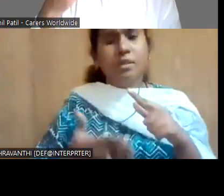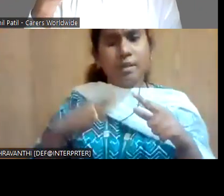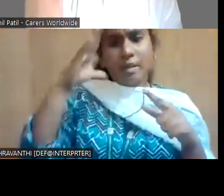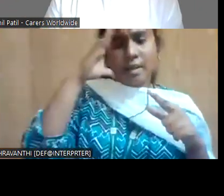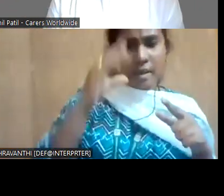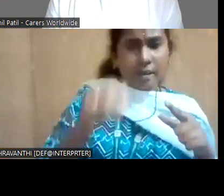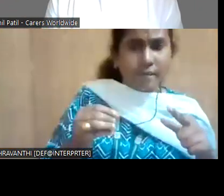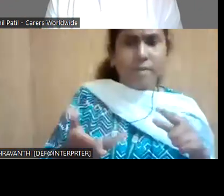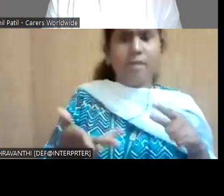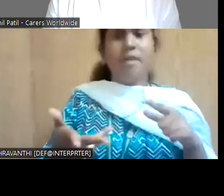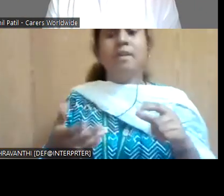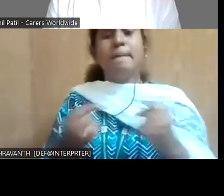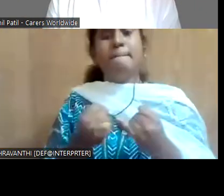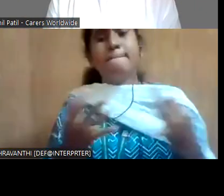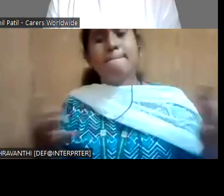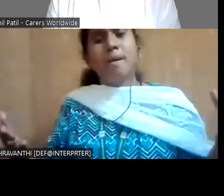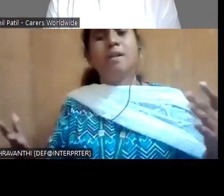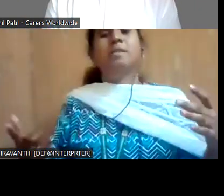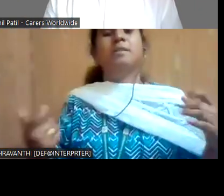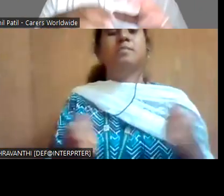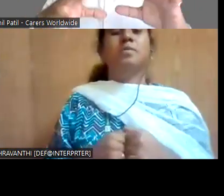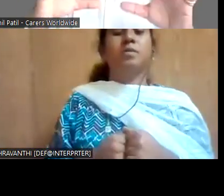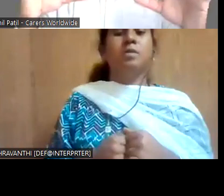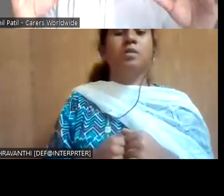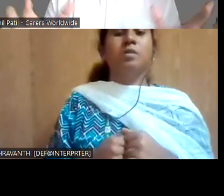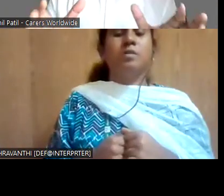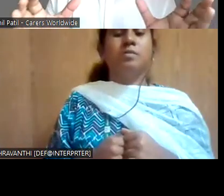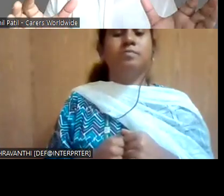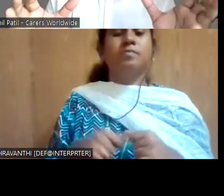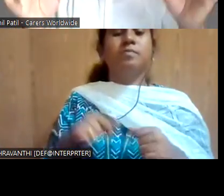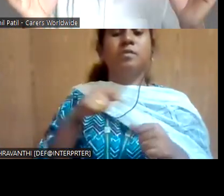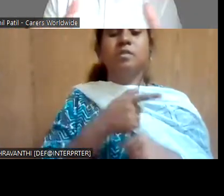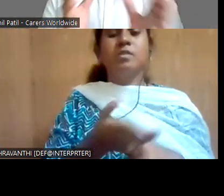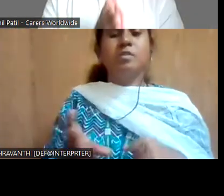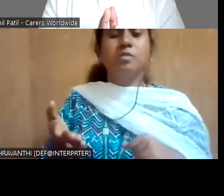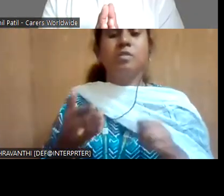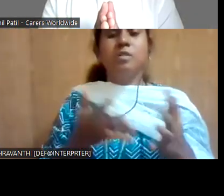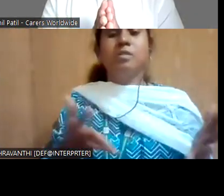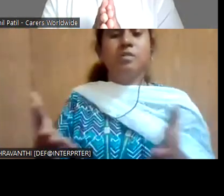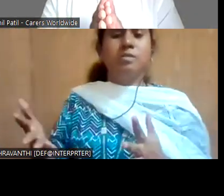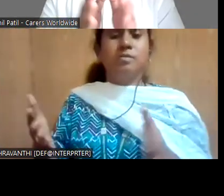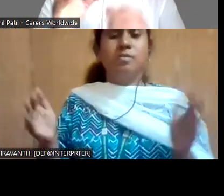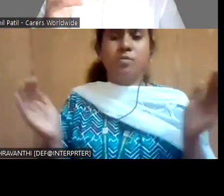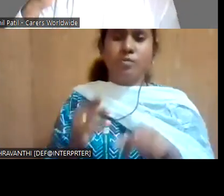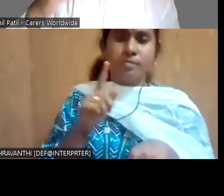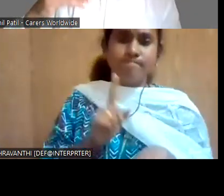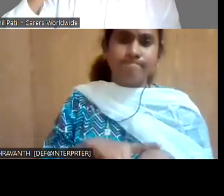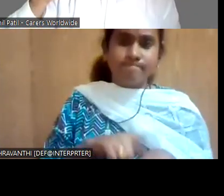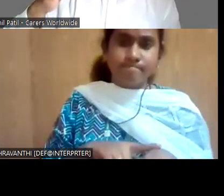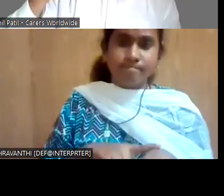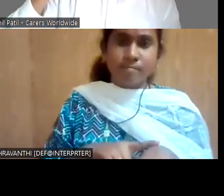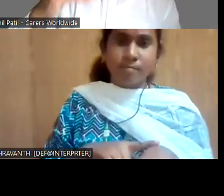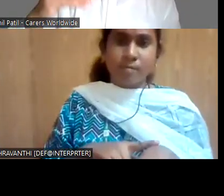workers, multiple rehabilitation workers. So these are some of the things in such a short period of time. we are not